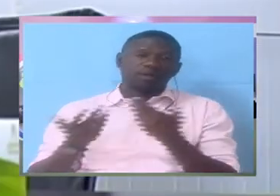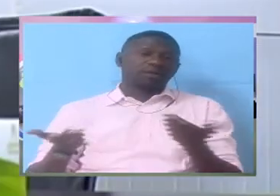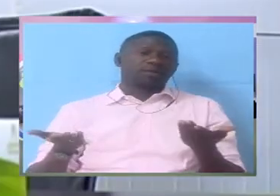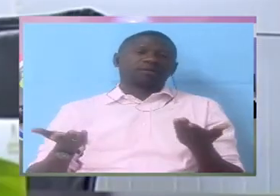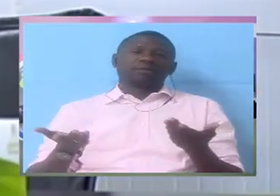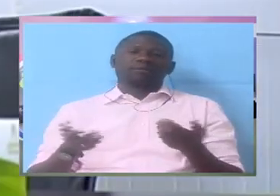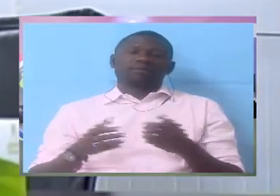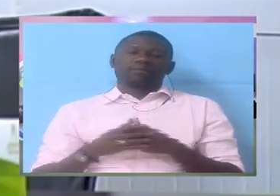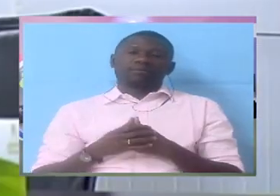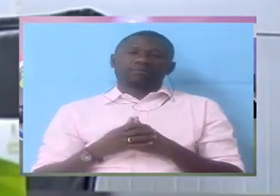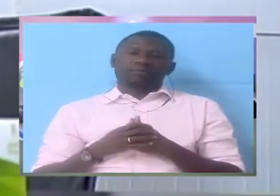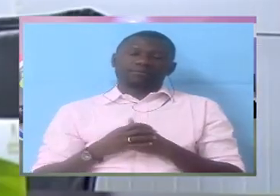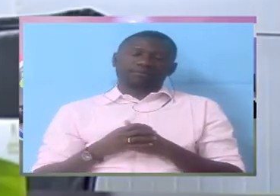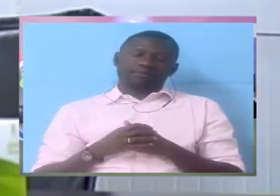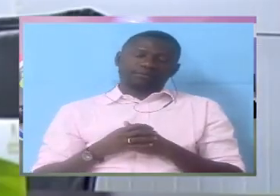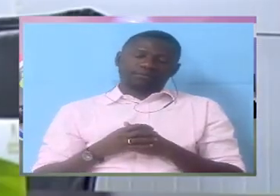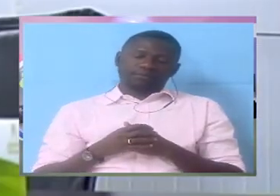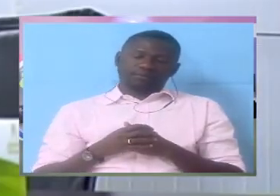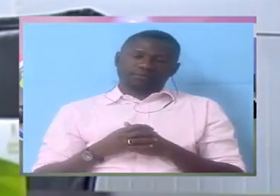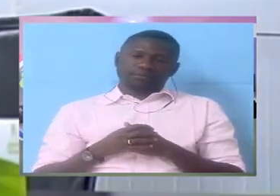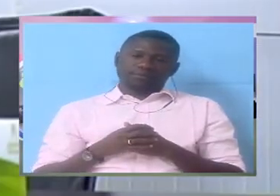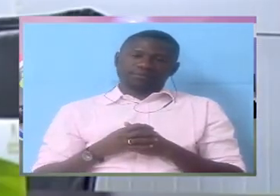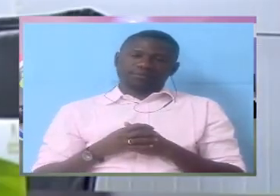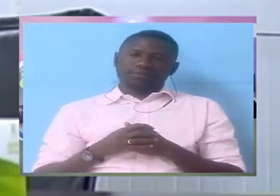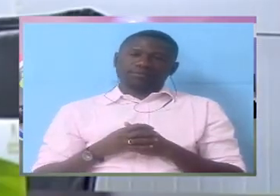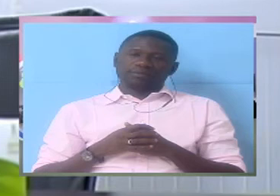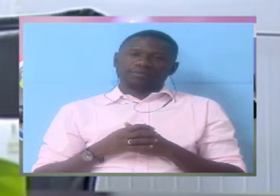These are